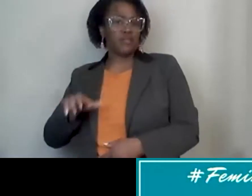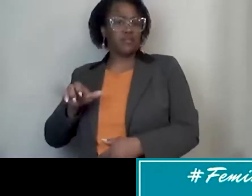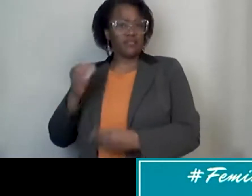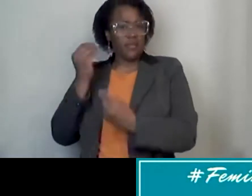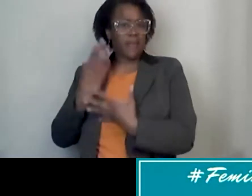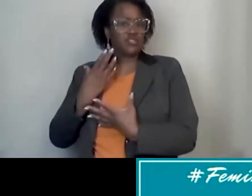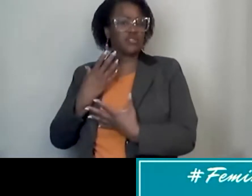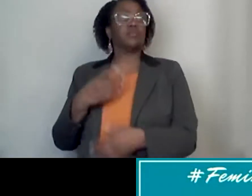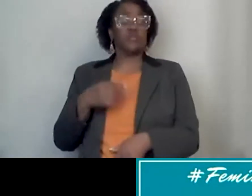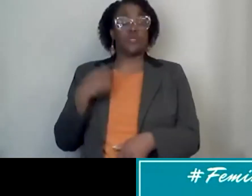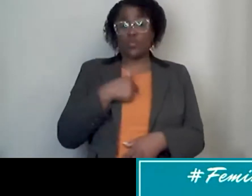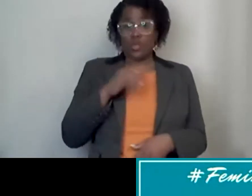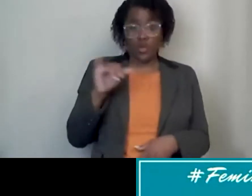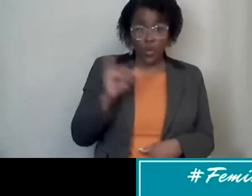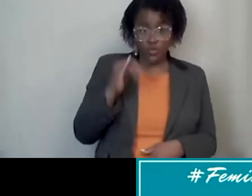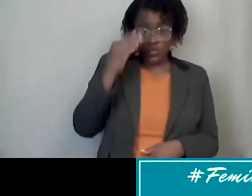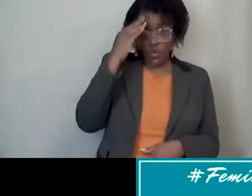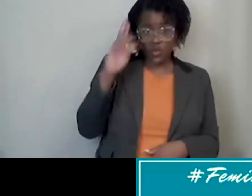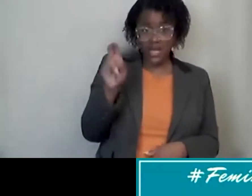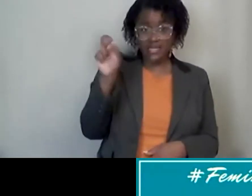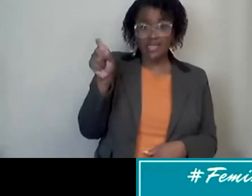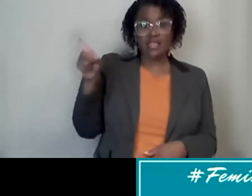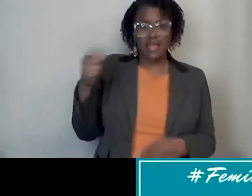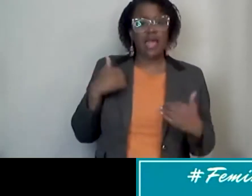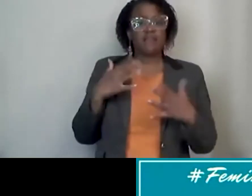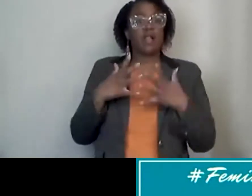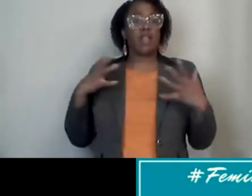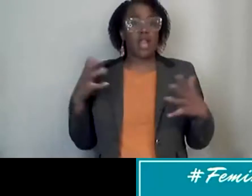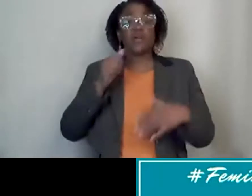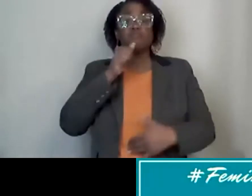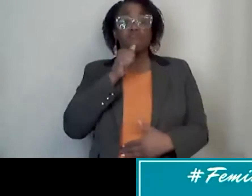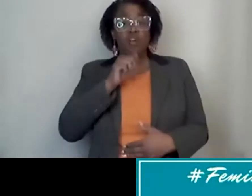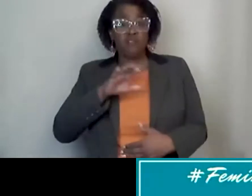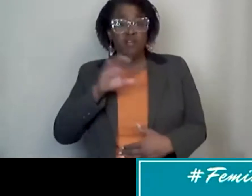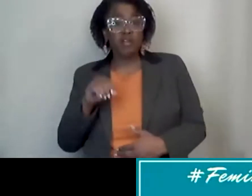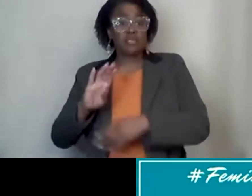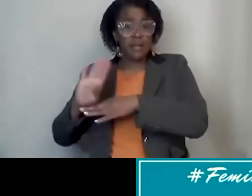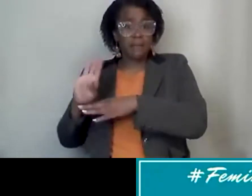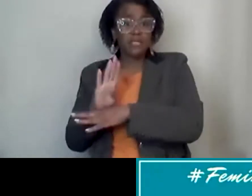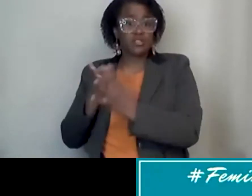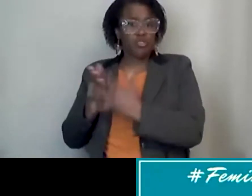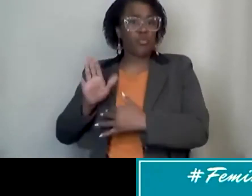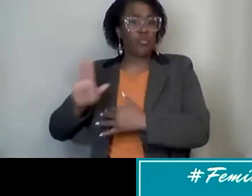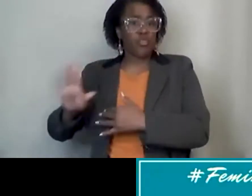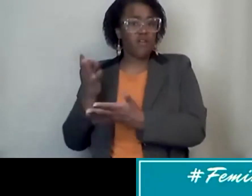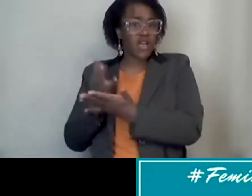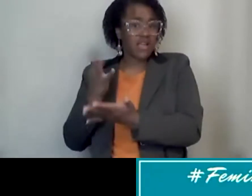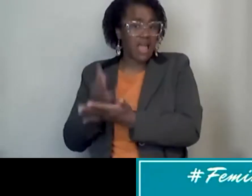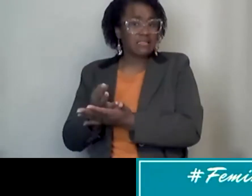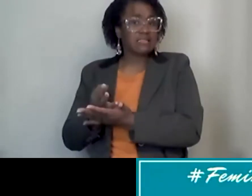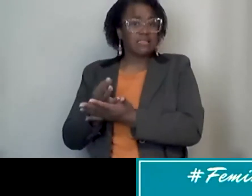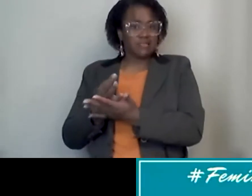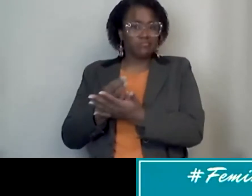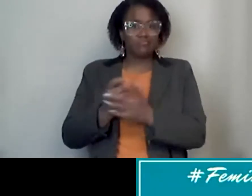also know that the United States drives a lot of privatization through its financing schemes, whether it's through